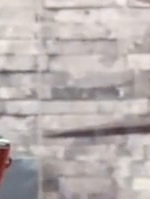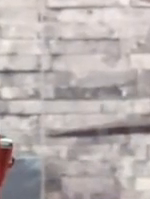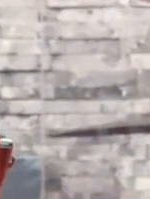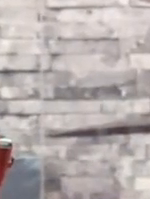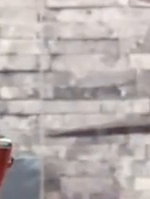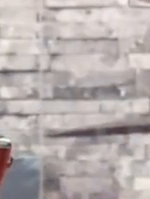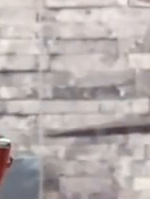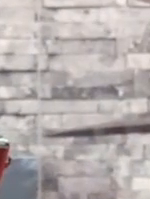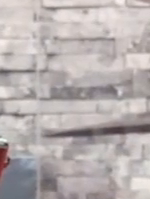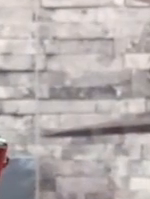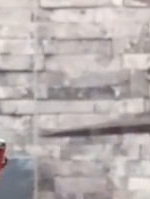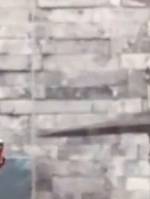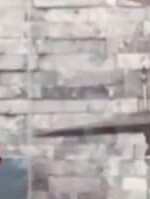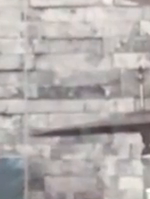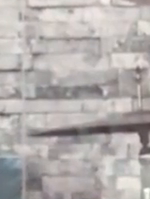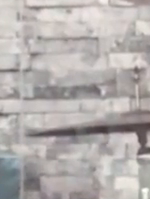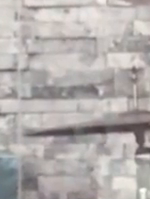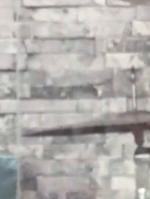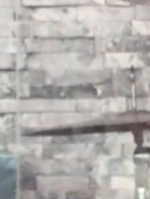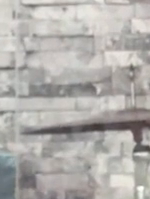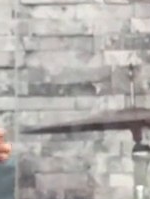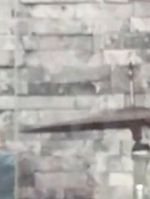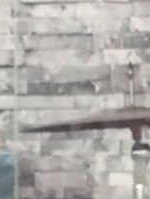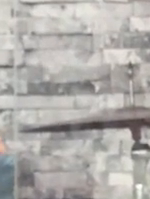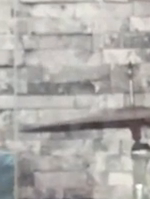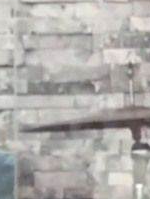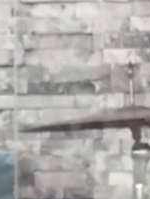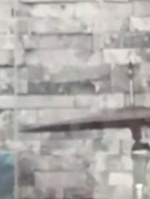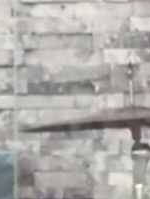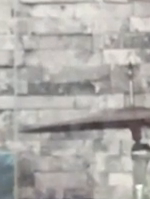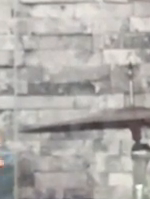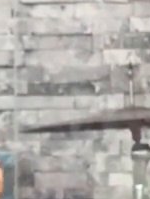donkey, punda. Si punda ana maringo.